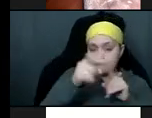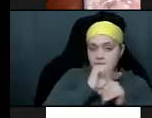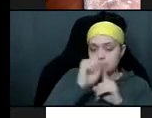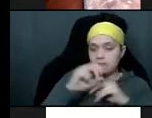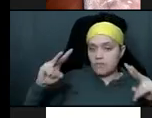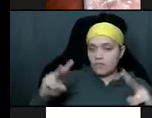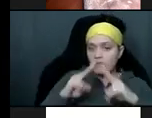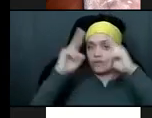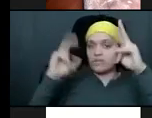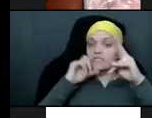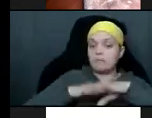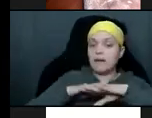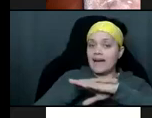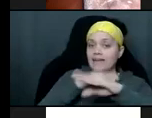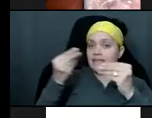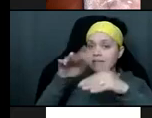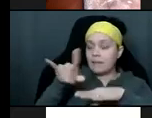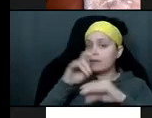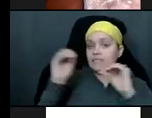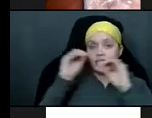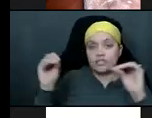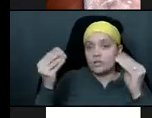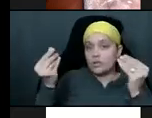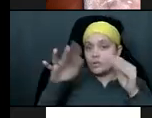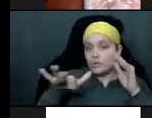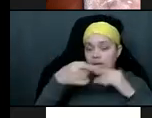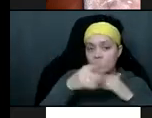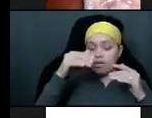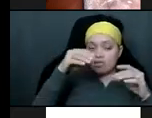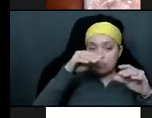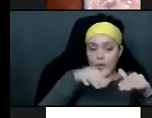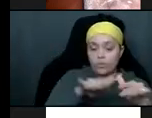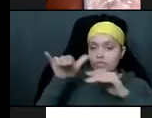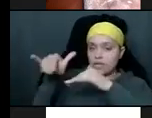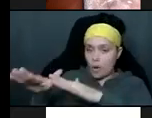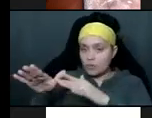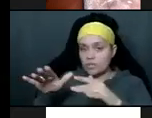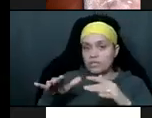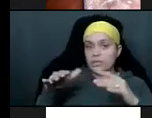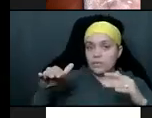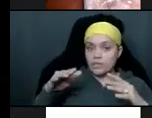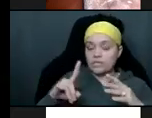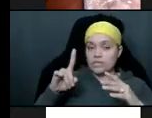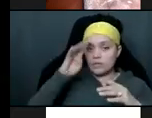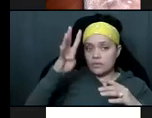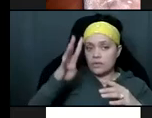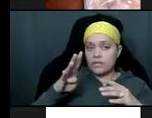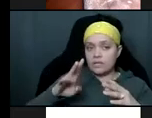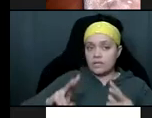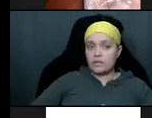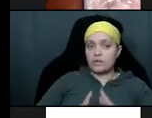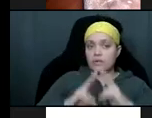volcano doesn't come up on the land because there is no land there, it's ocean. And so the piece creates a